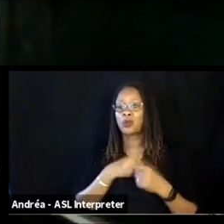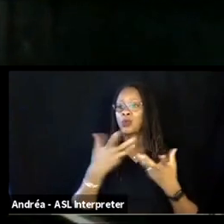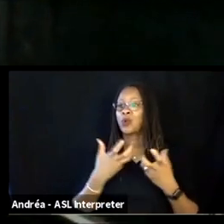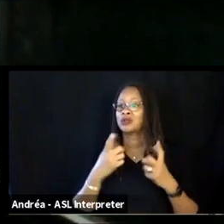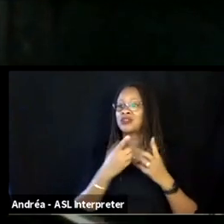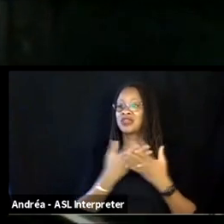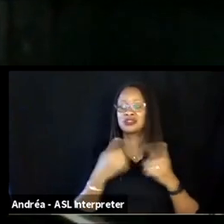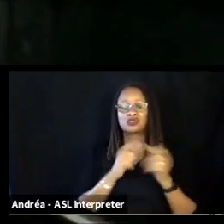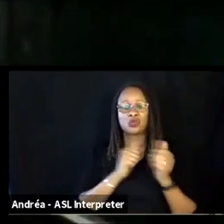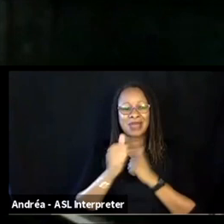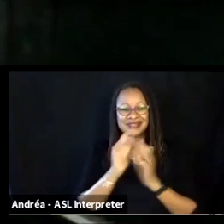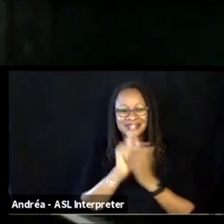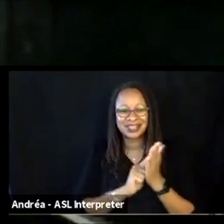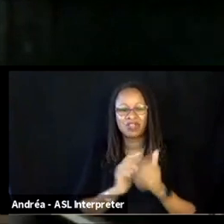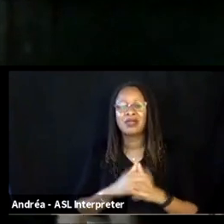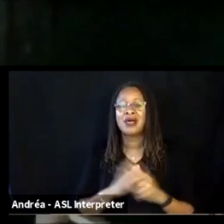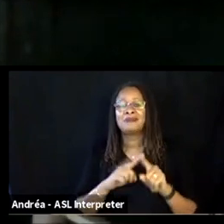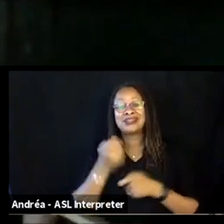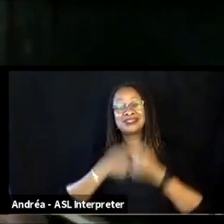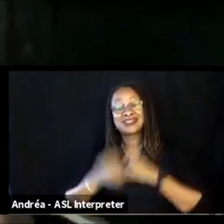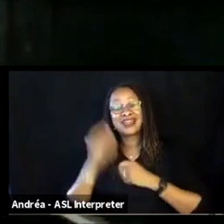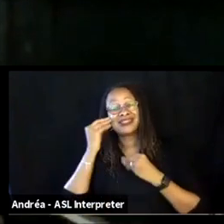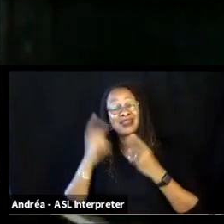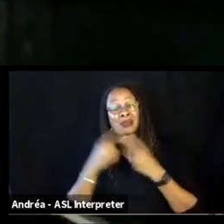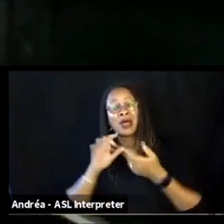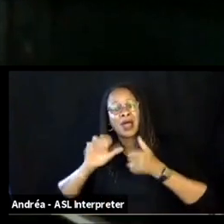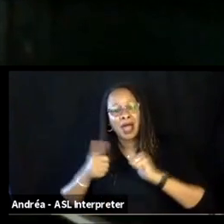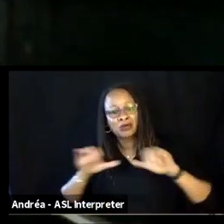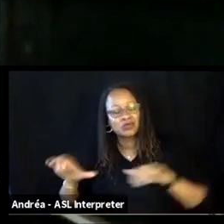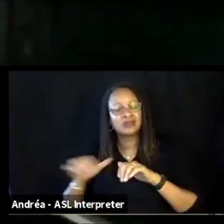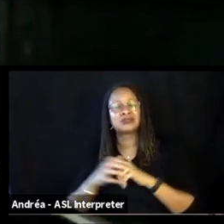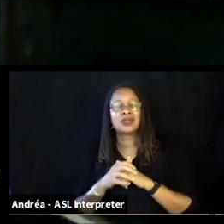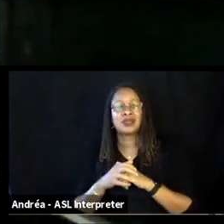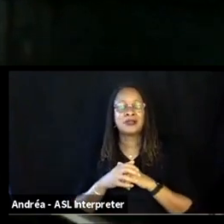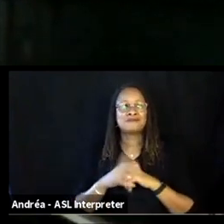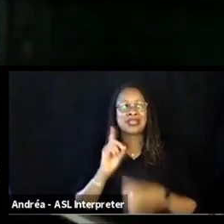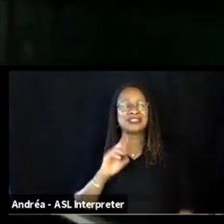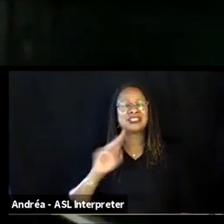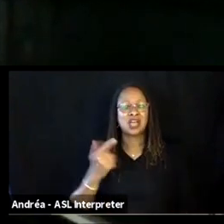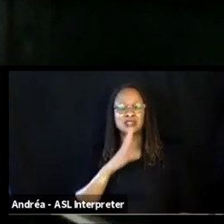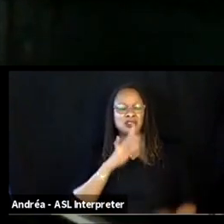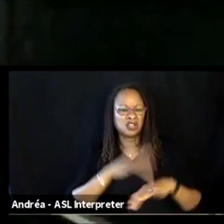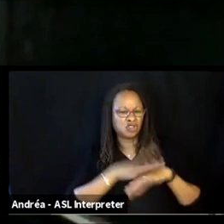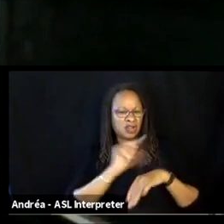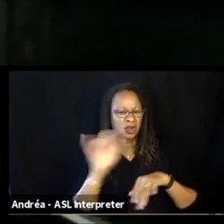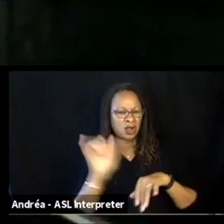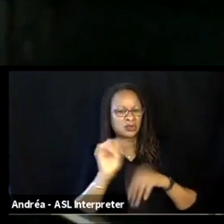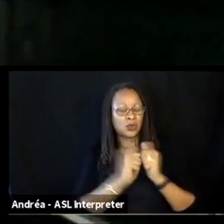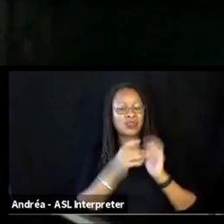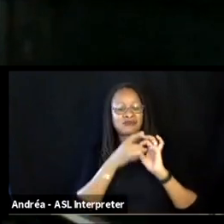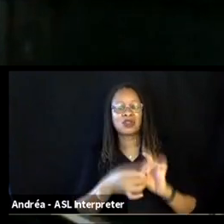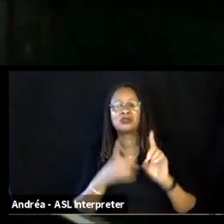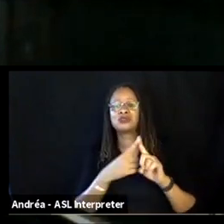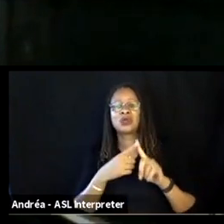things to pass legal, right? But instead thinking about like, how does Doug kind of touched upon this with regard to the,